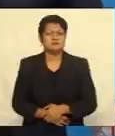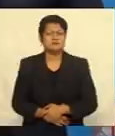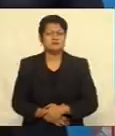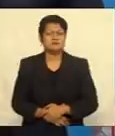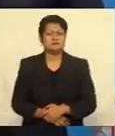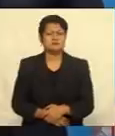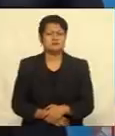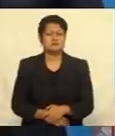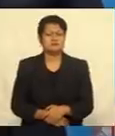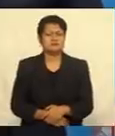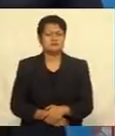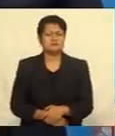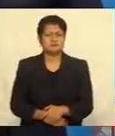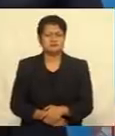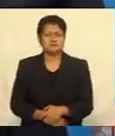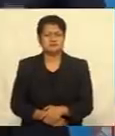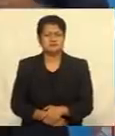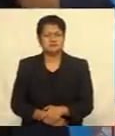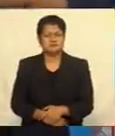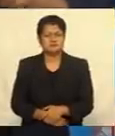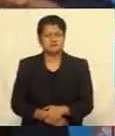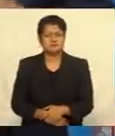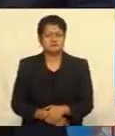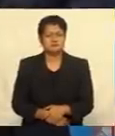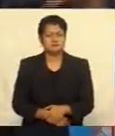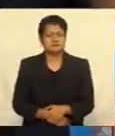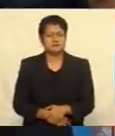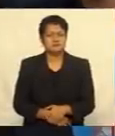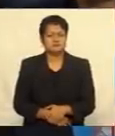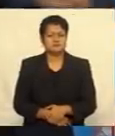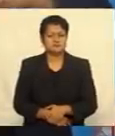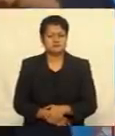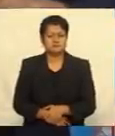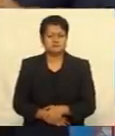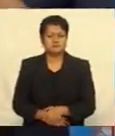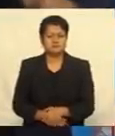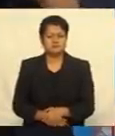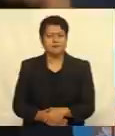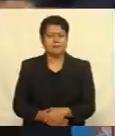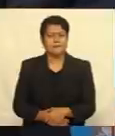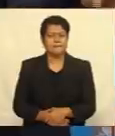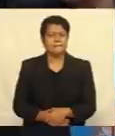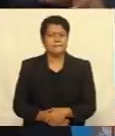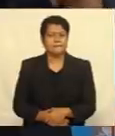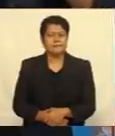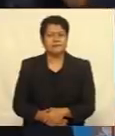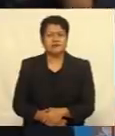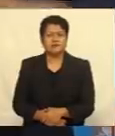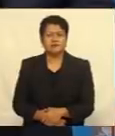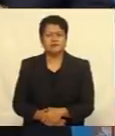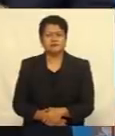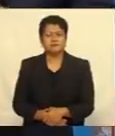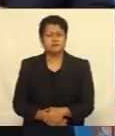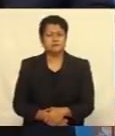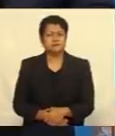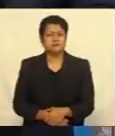it's been circulated like this. I really find it disappointing. I really wish that people had more